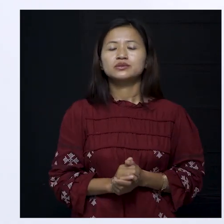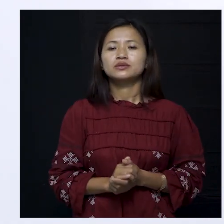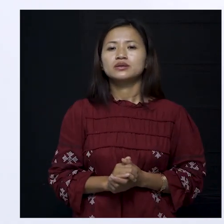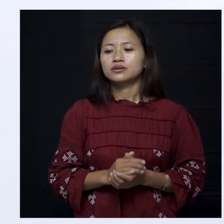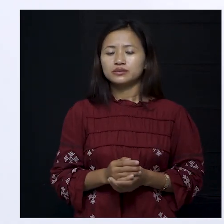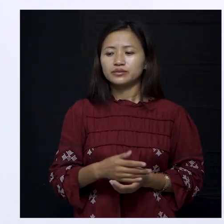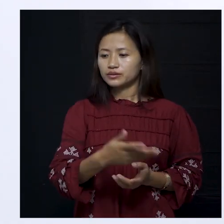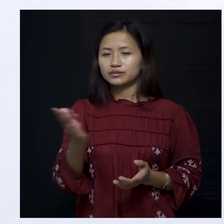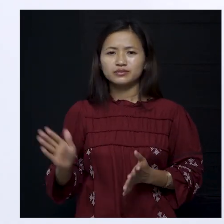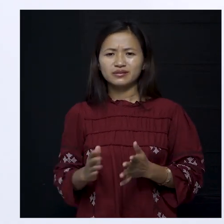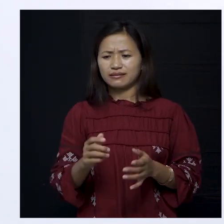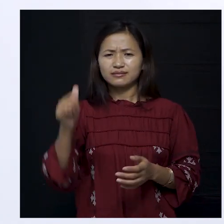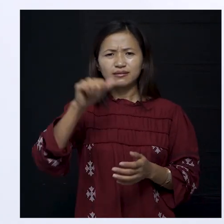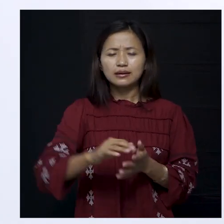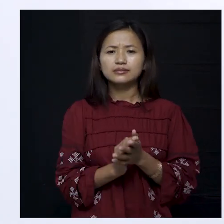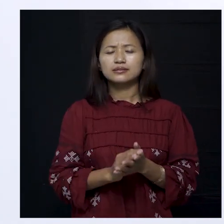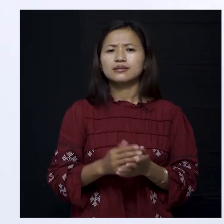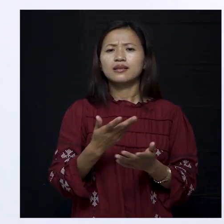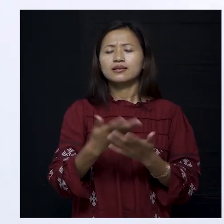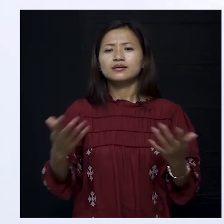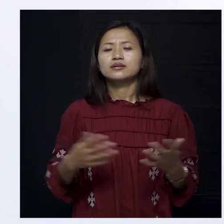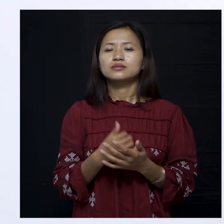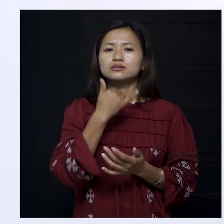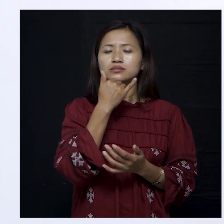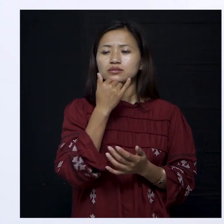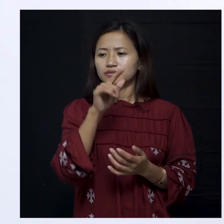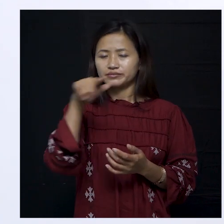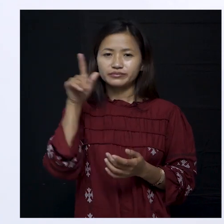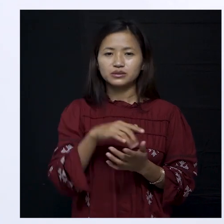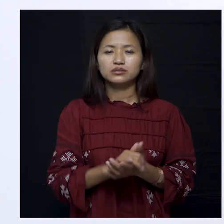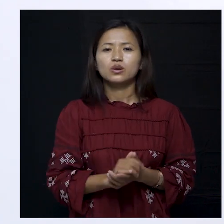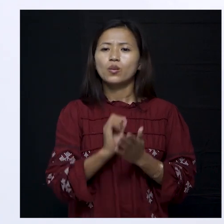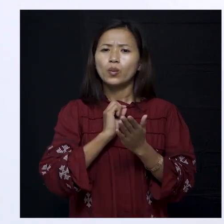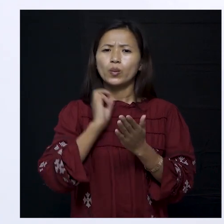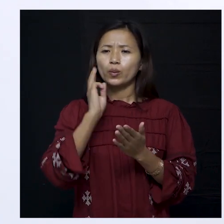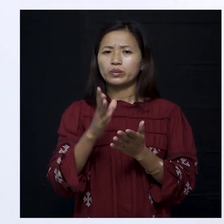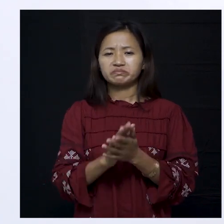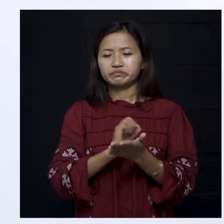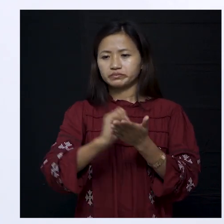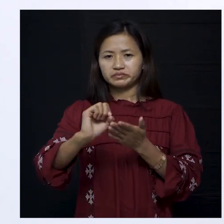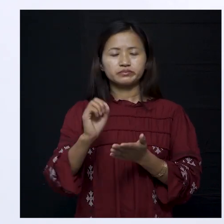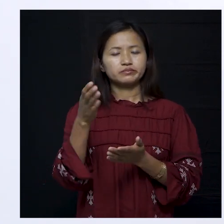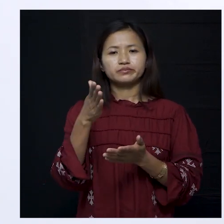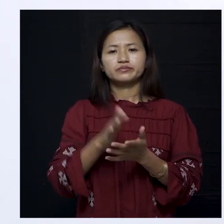if there is anything wrong, or if your speech is not really well written, it is not going